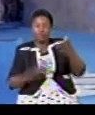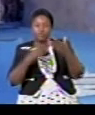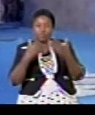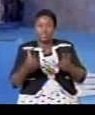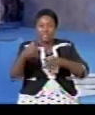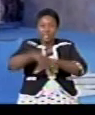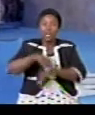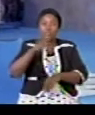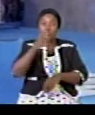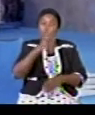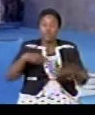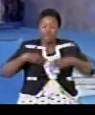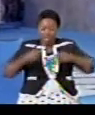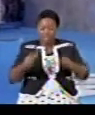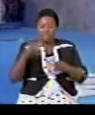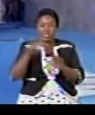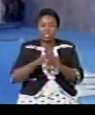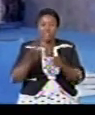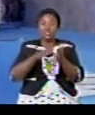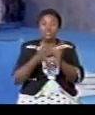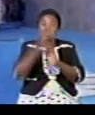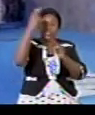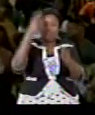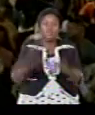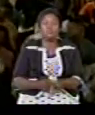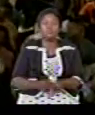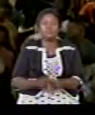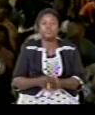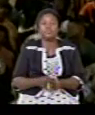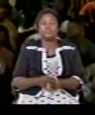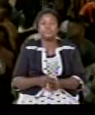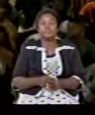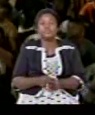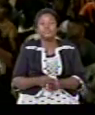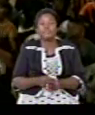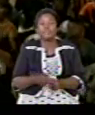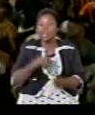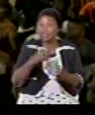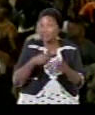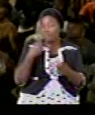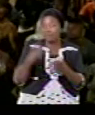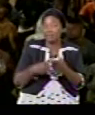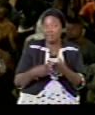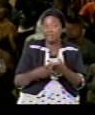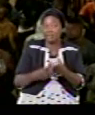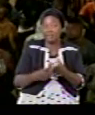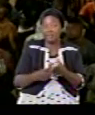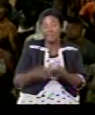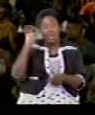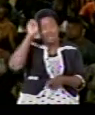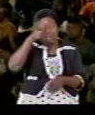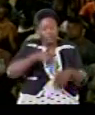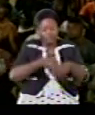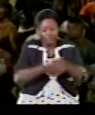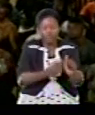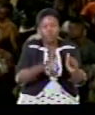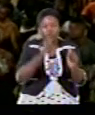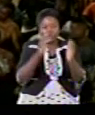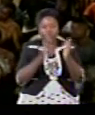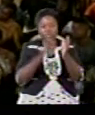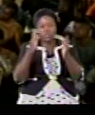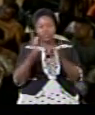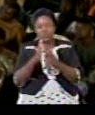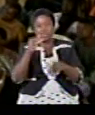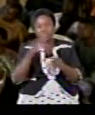will be whole in Jesus' name. And then he followed Jesus in the